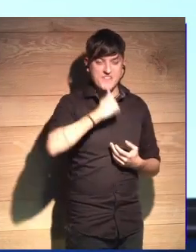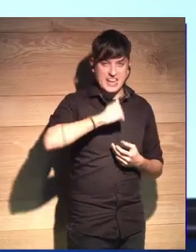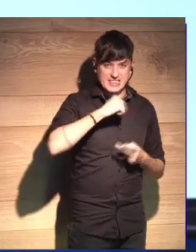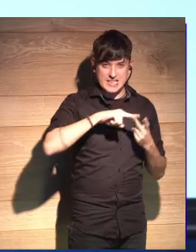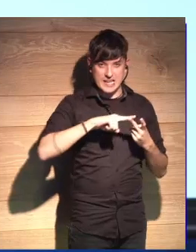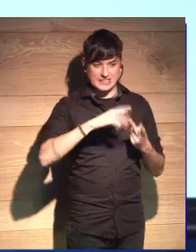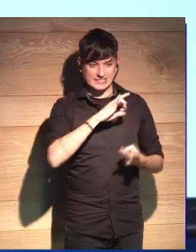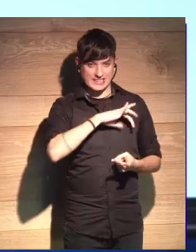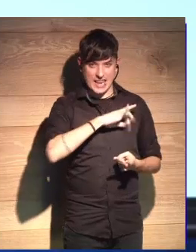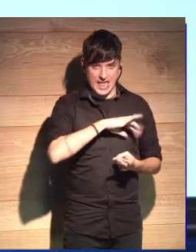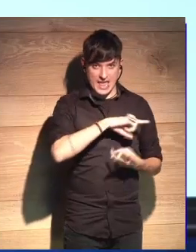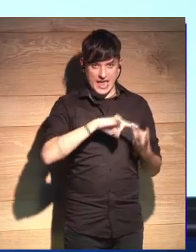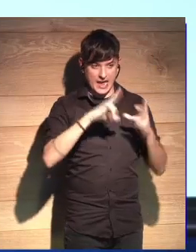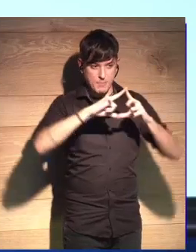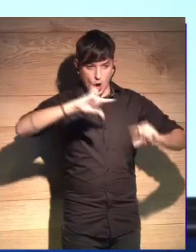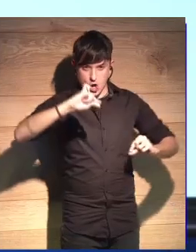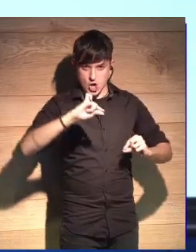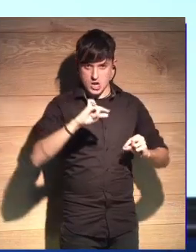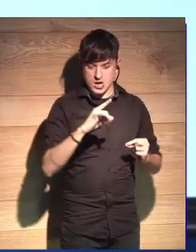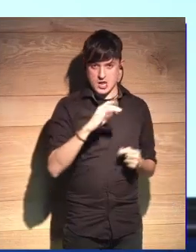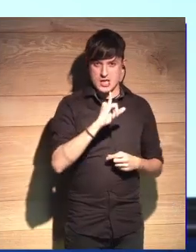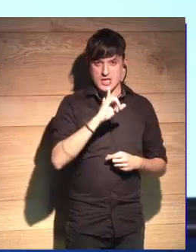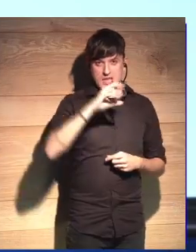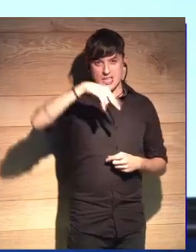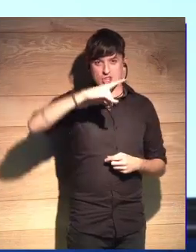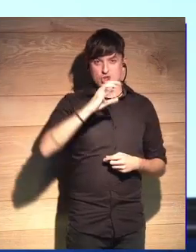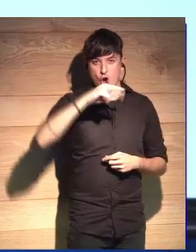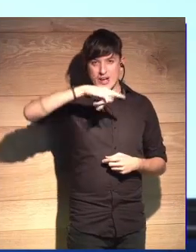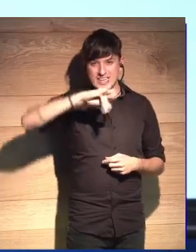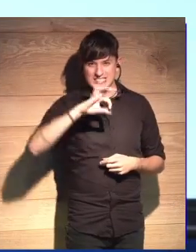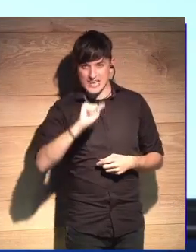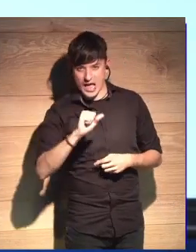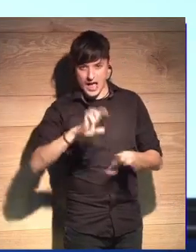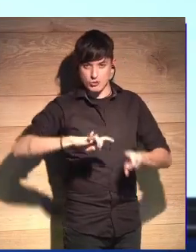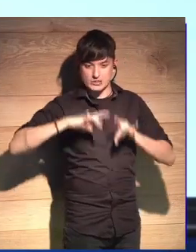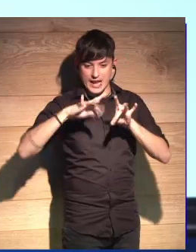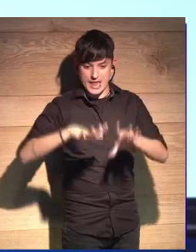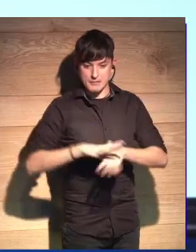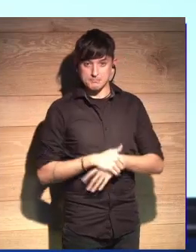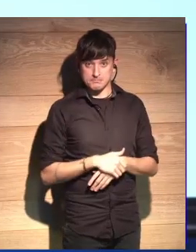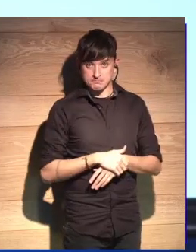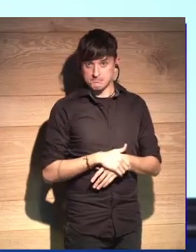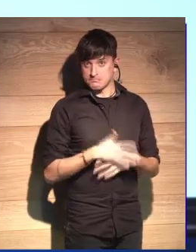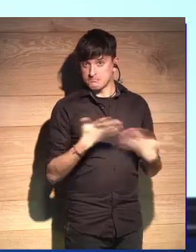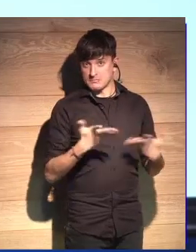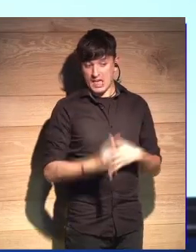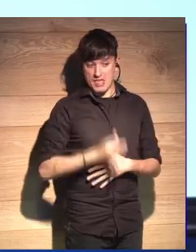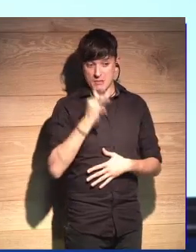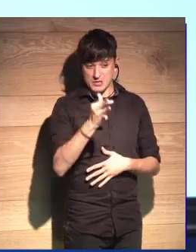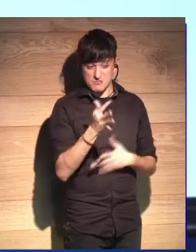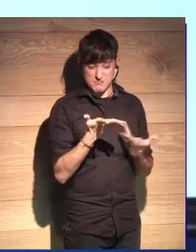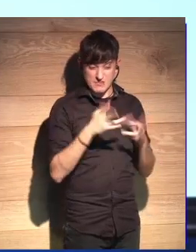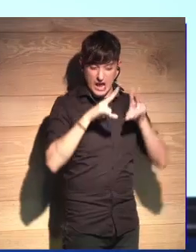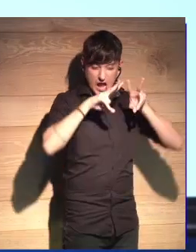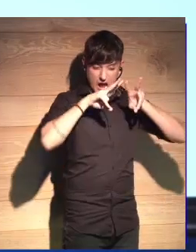opportunity. Japan, Chile, and Germany, Indonesia, Australia, and Finland, I think. And